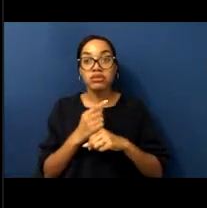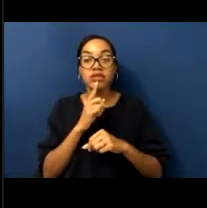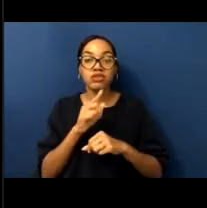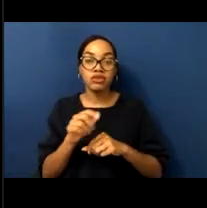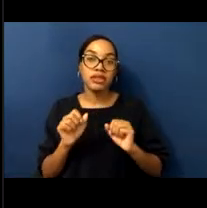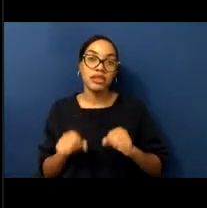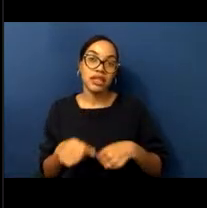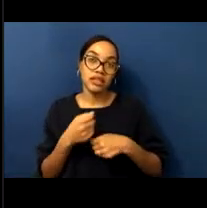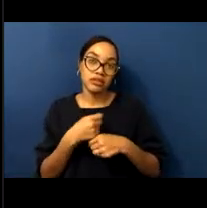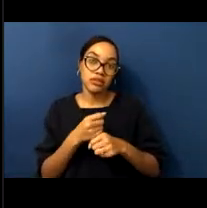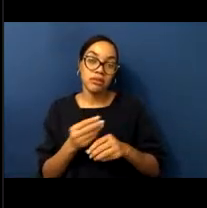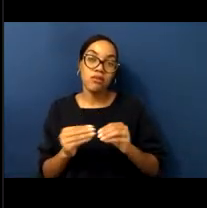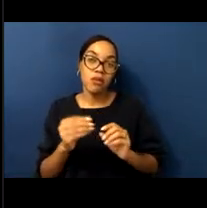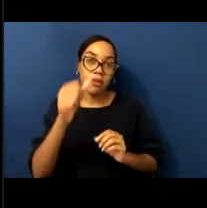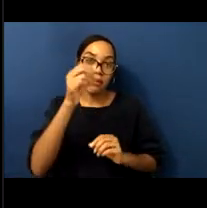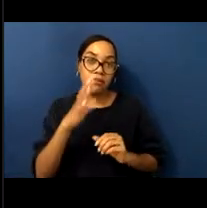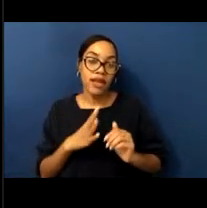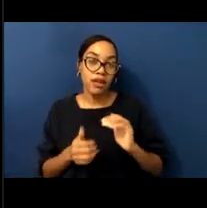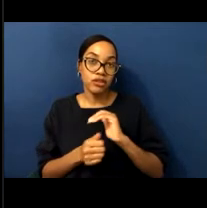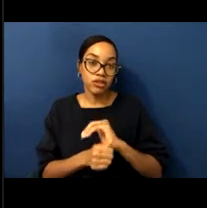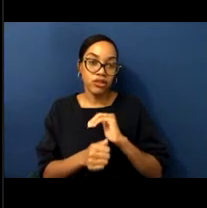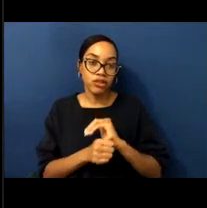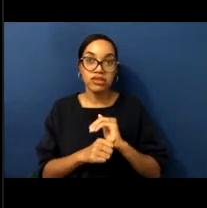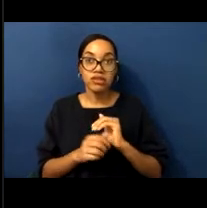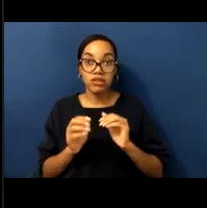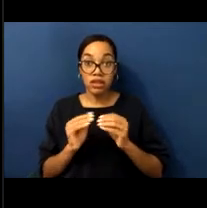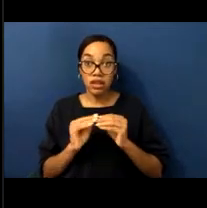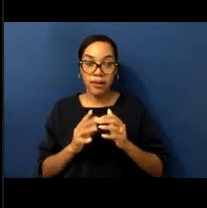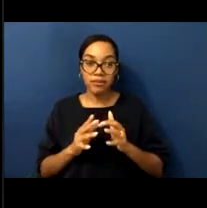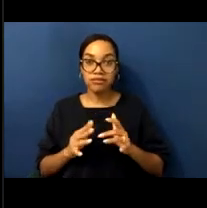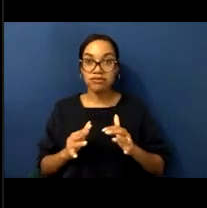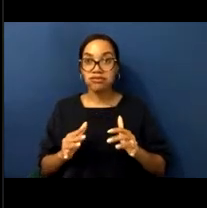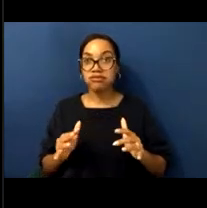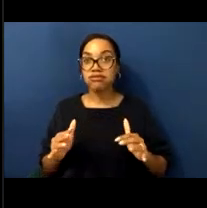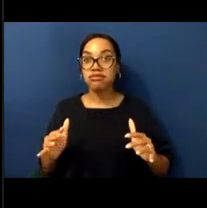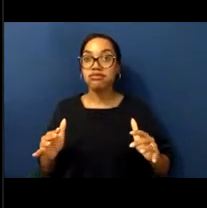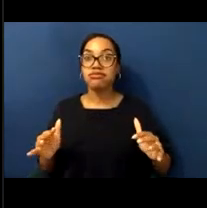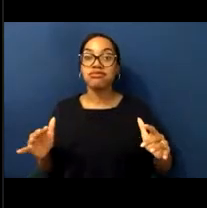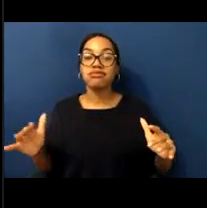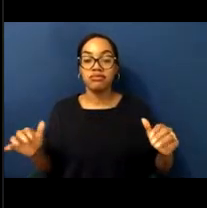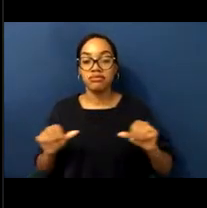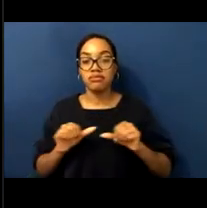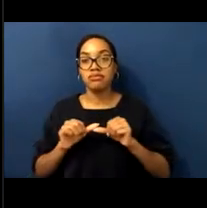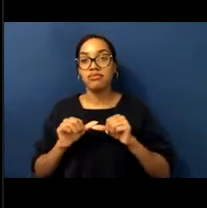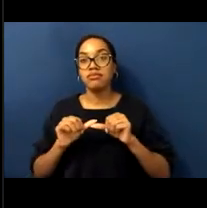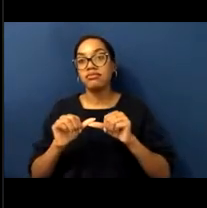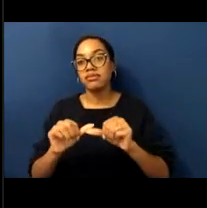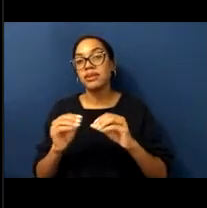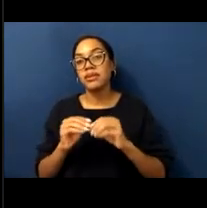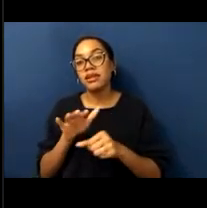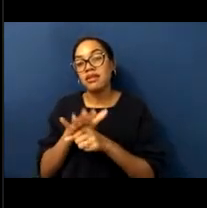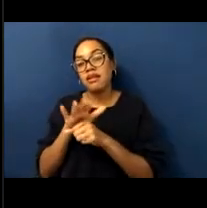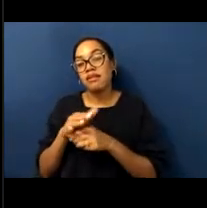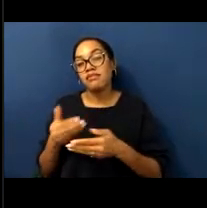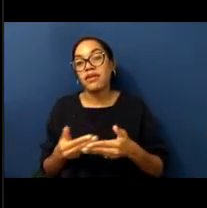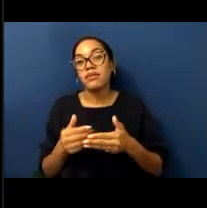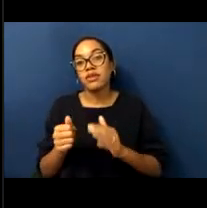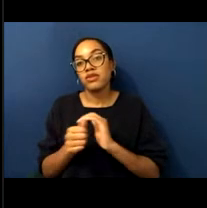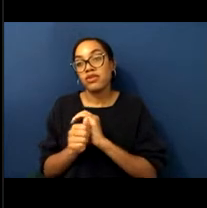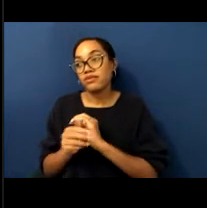population going and also to sustain the population with an adequate number of baby turtles. Great